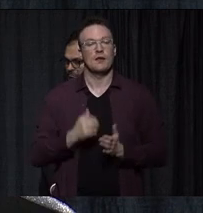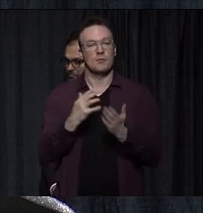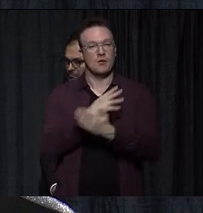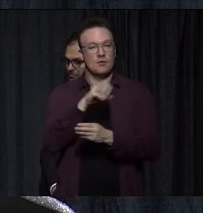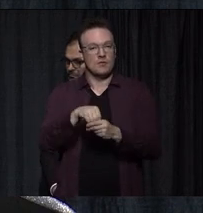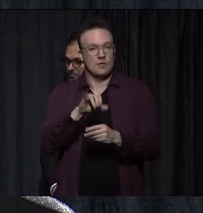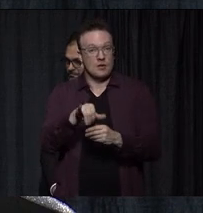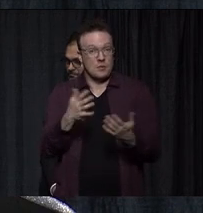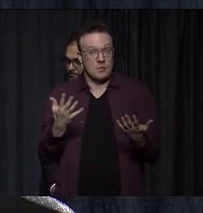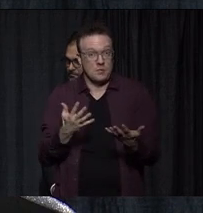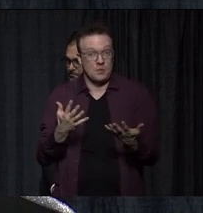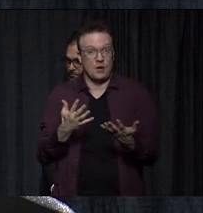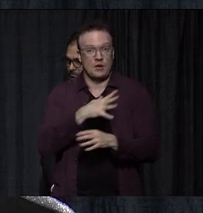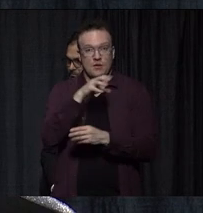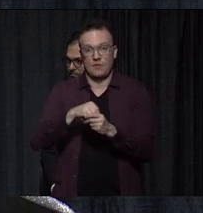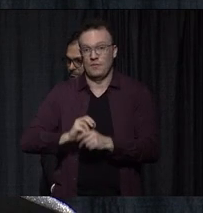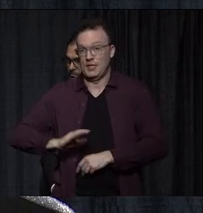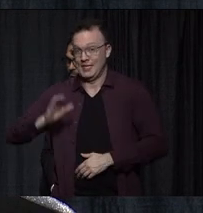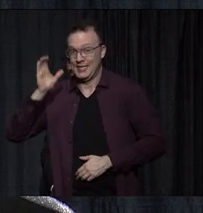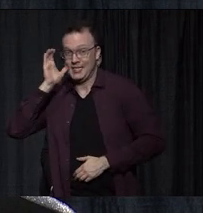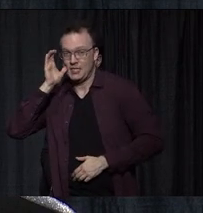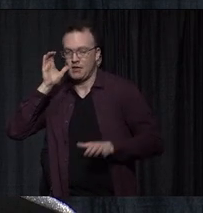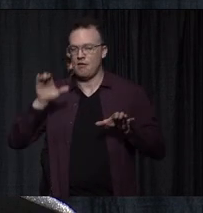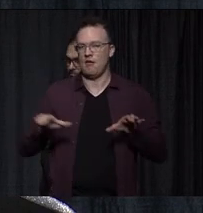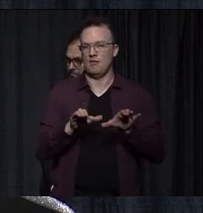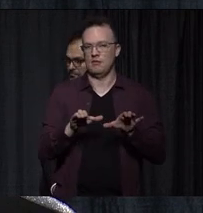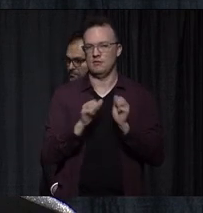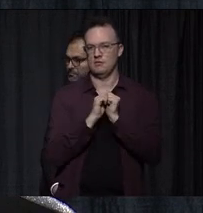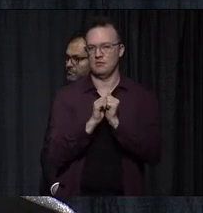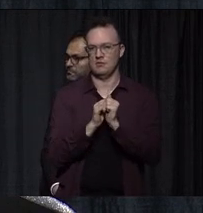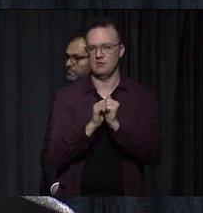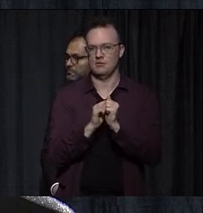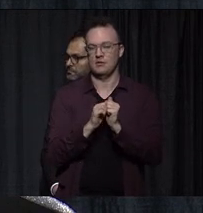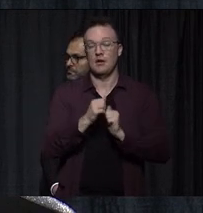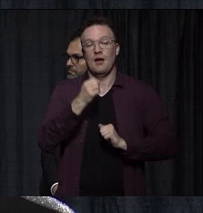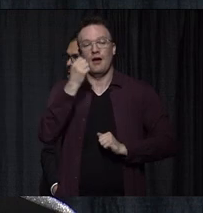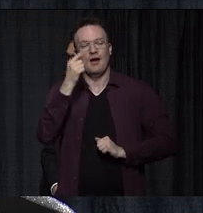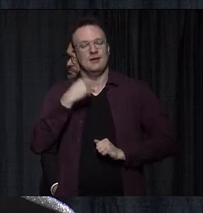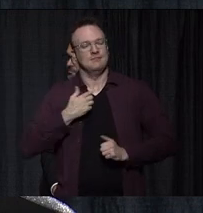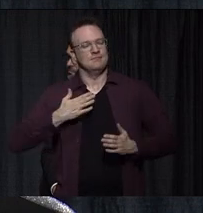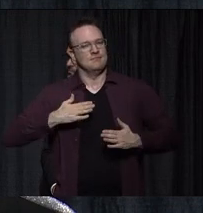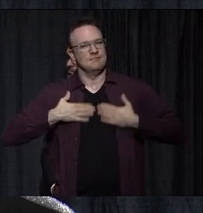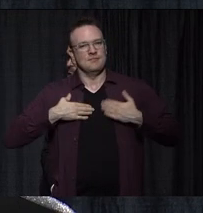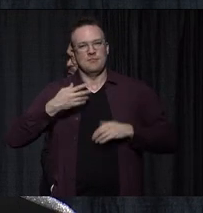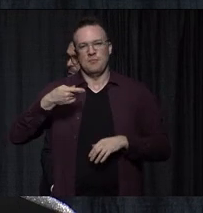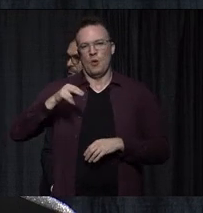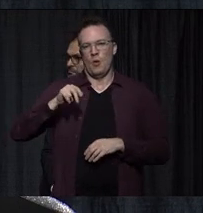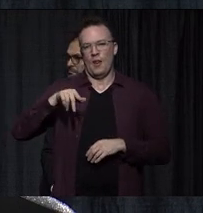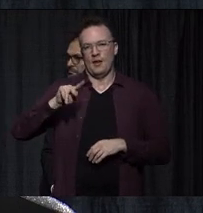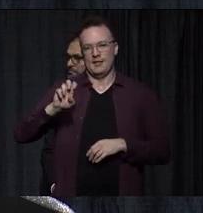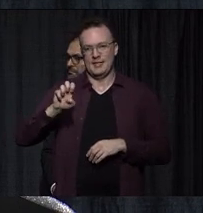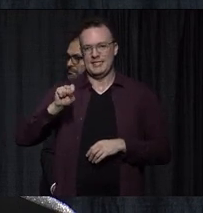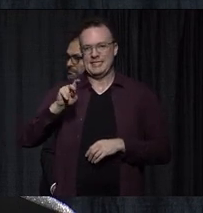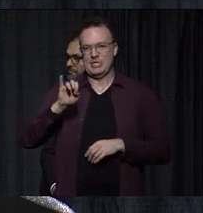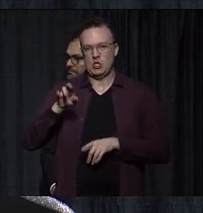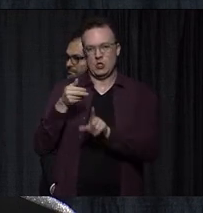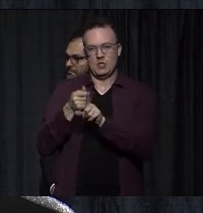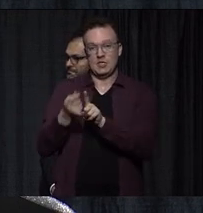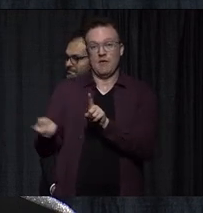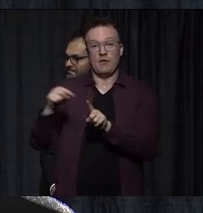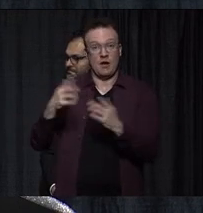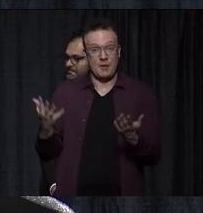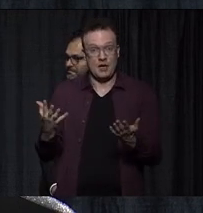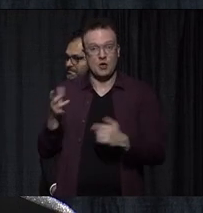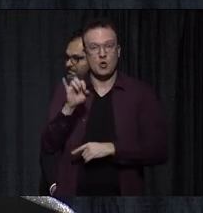that involves both listening and acting. And that's why I'm so happy that Paulette Senior is here, back at